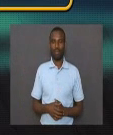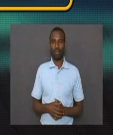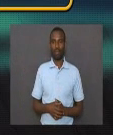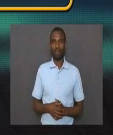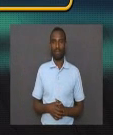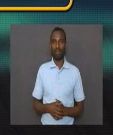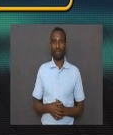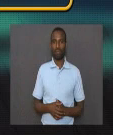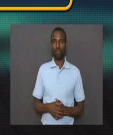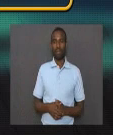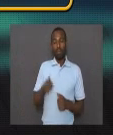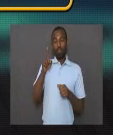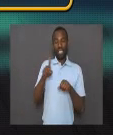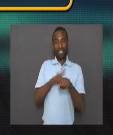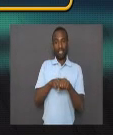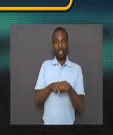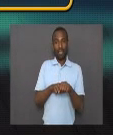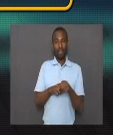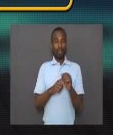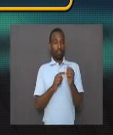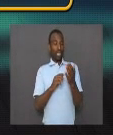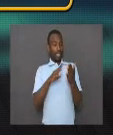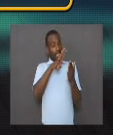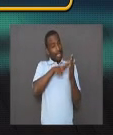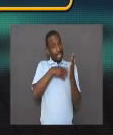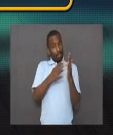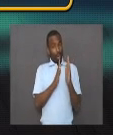exerting force on the shaded wall,